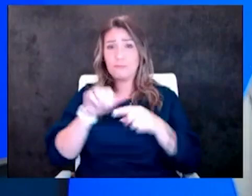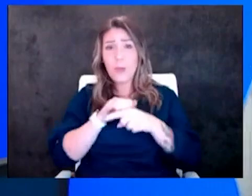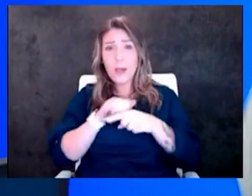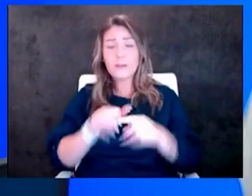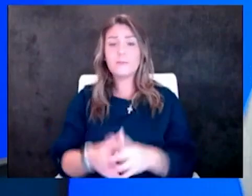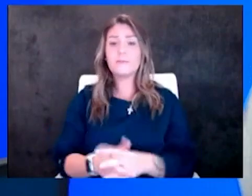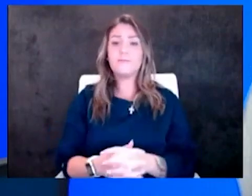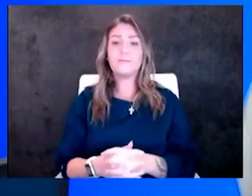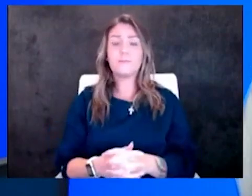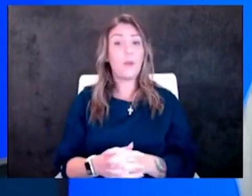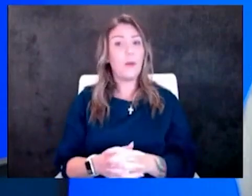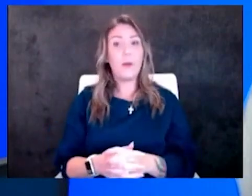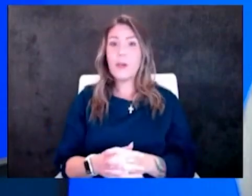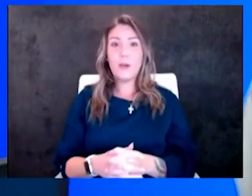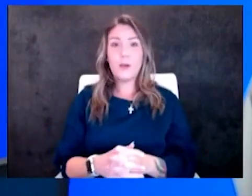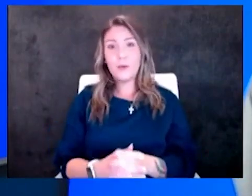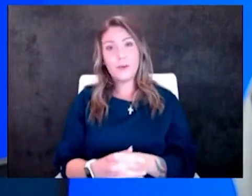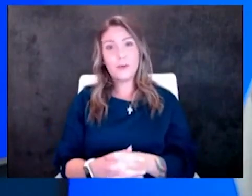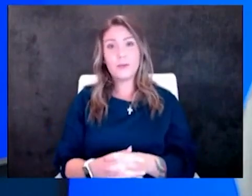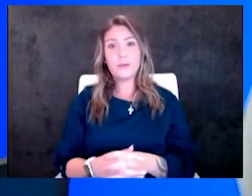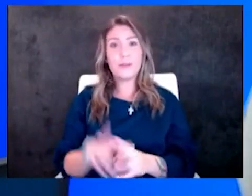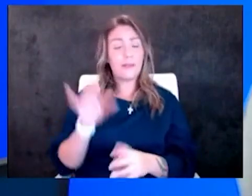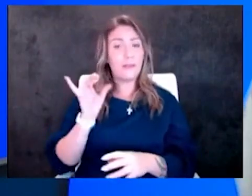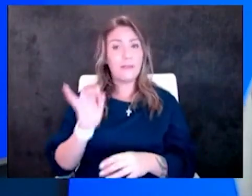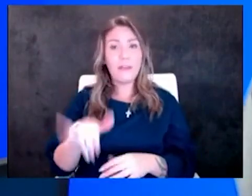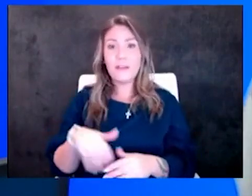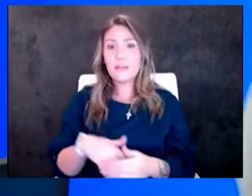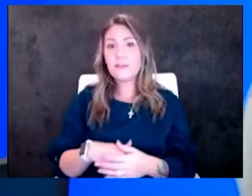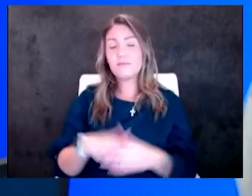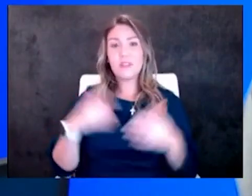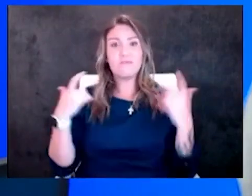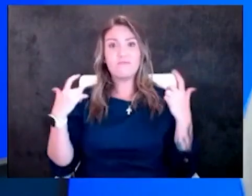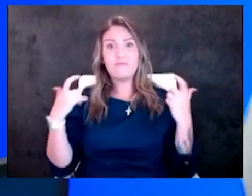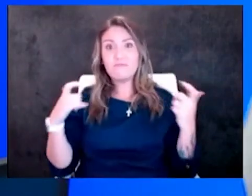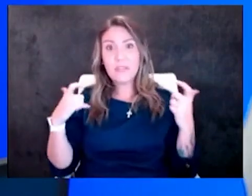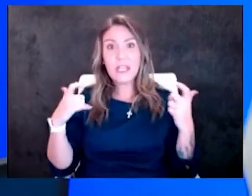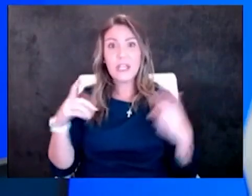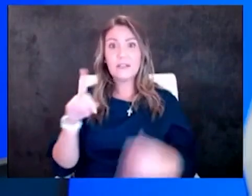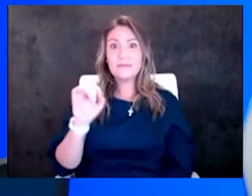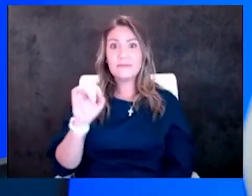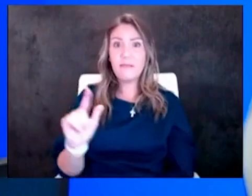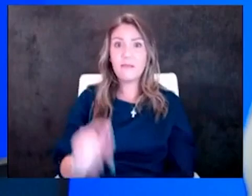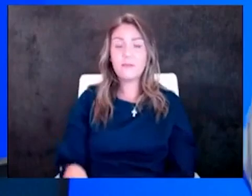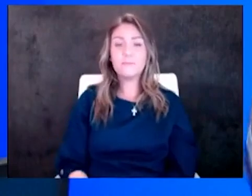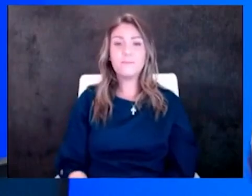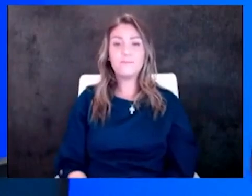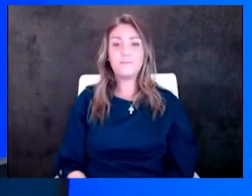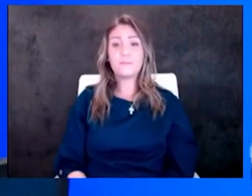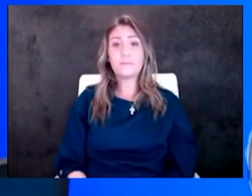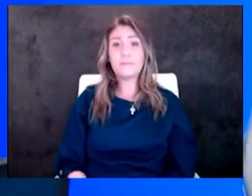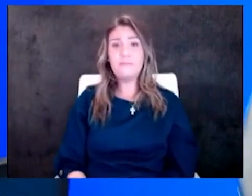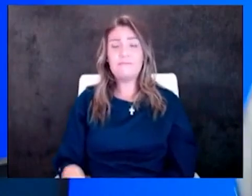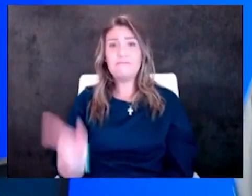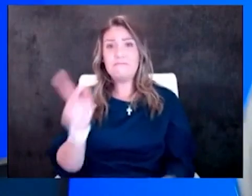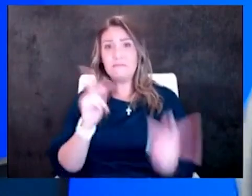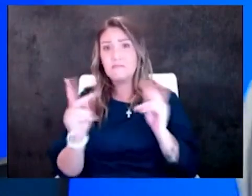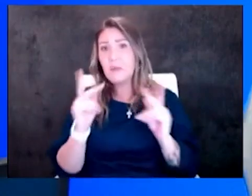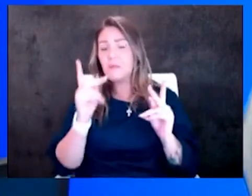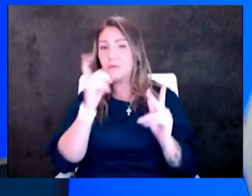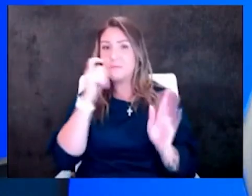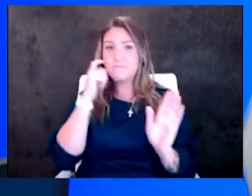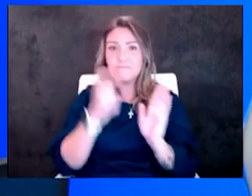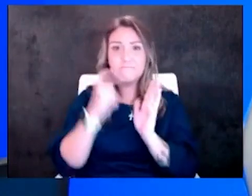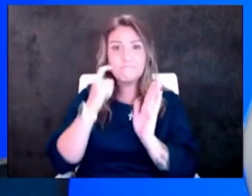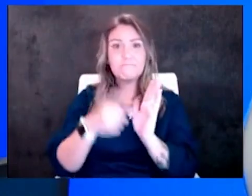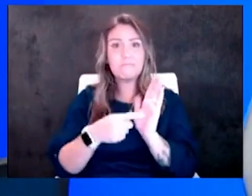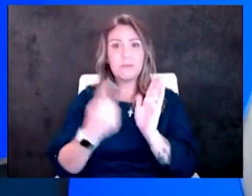boy, well, it has been a big ordeal for us. I think it was under the radar that we are first responders